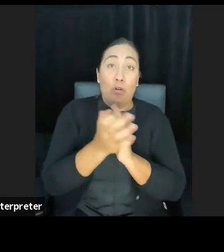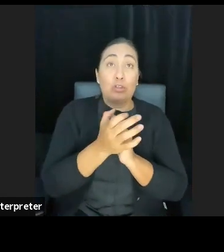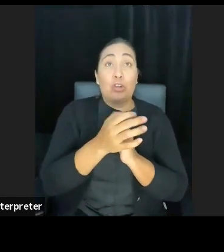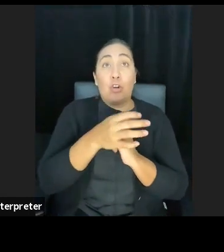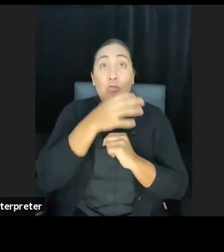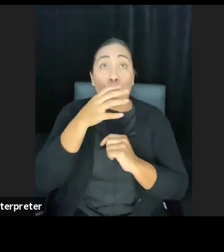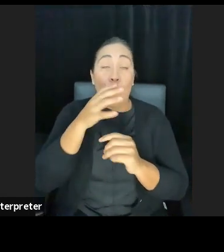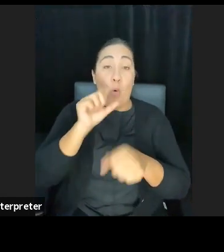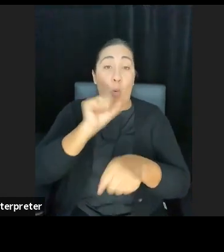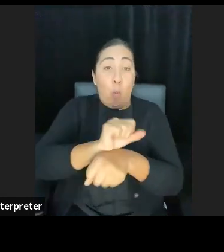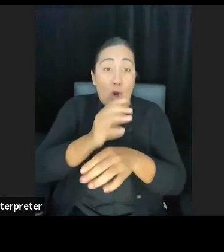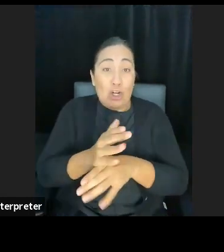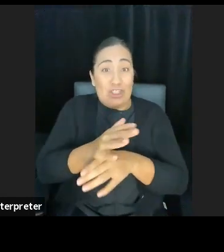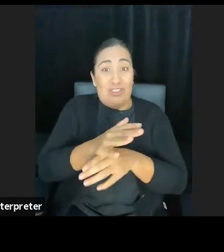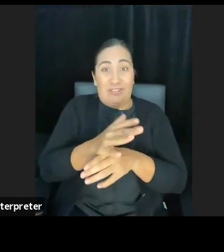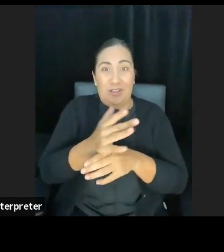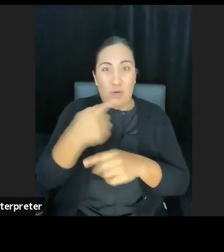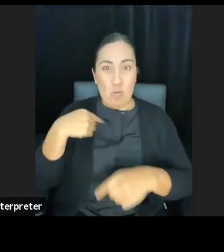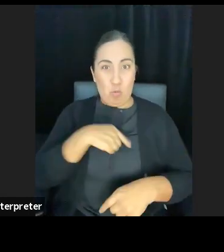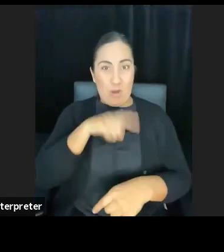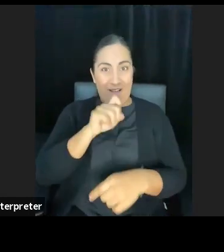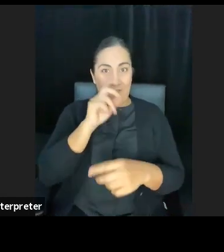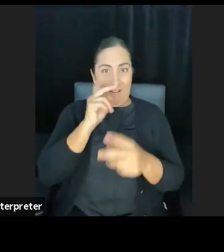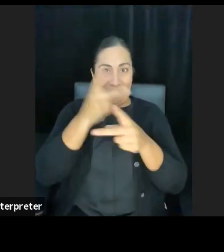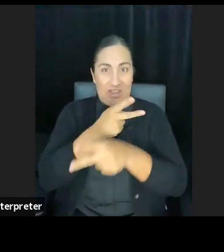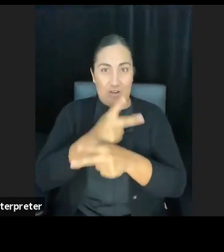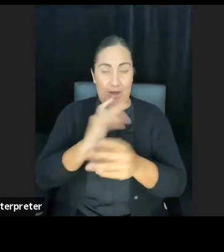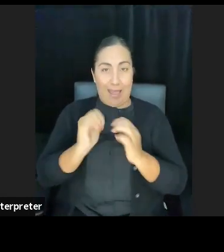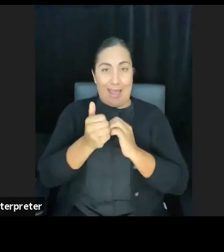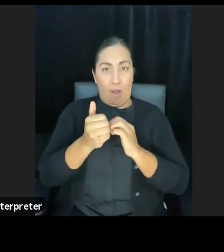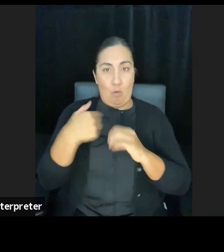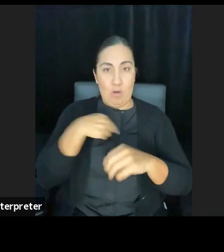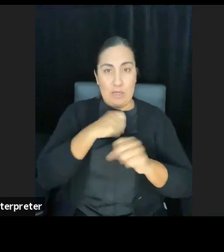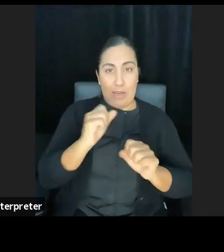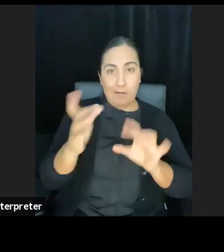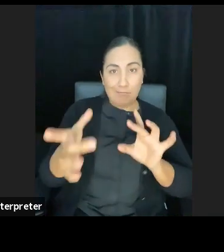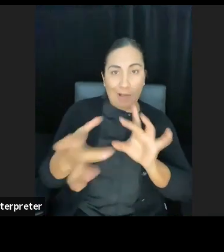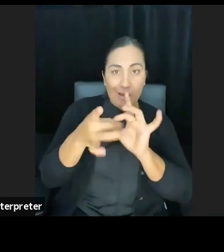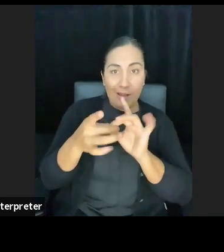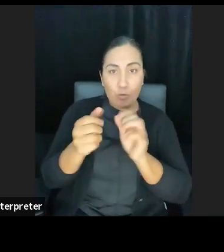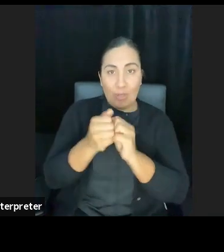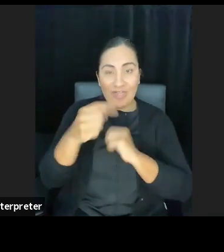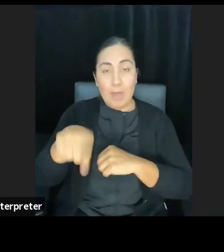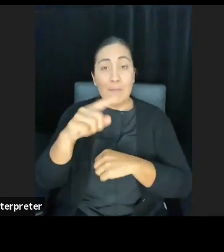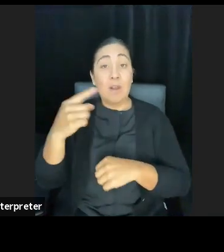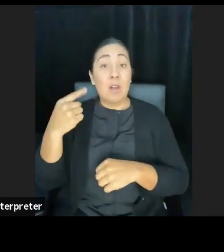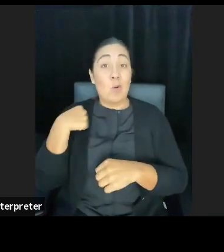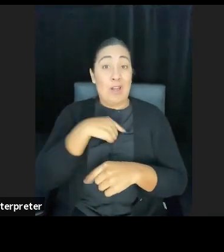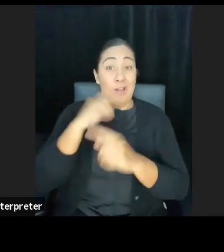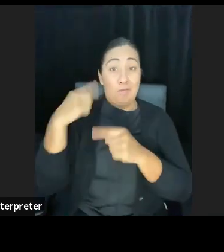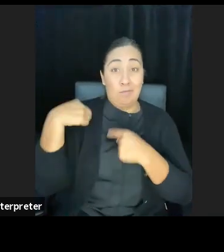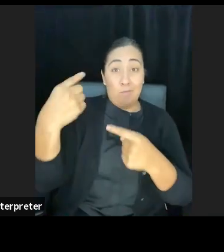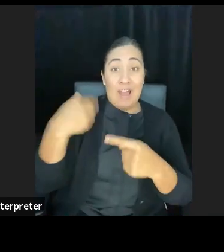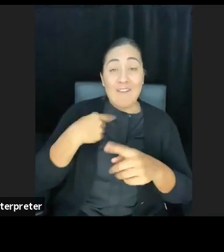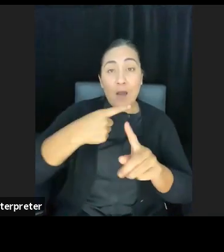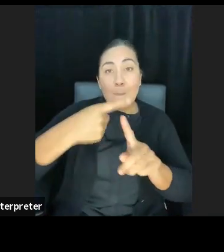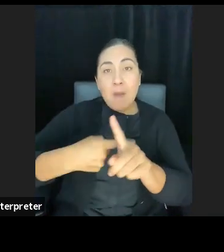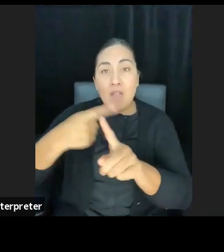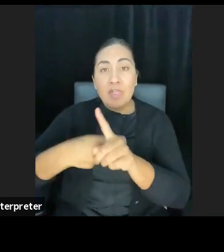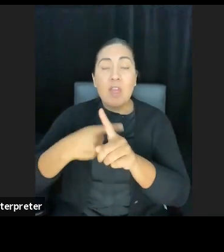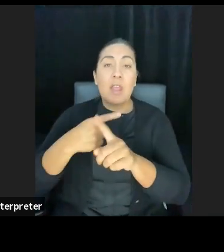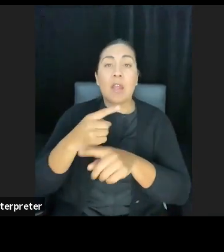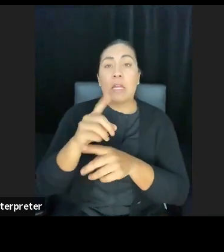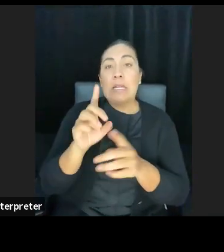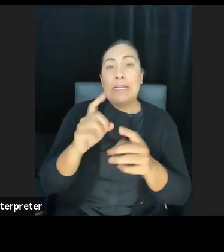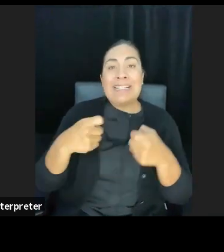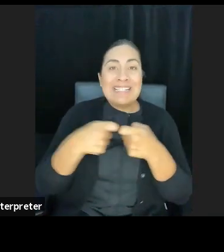for quite some time. So for example, you know, we've been hosting Off the Clock, a monthly digital happy hour for rural arts and cultural workers for